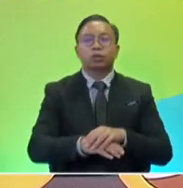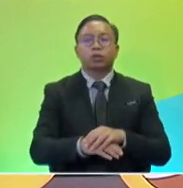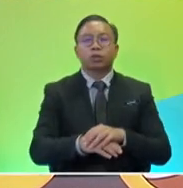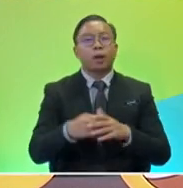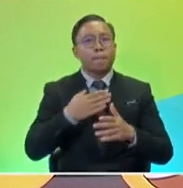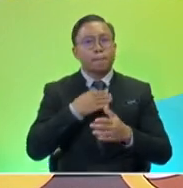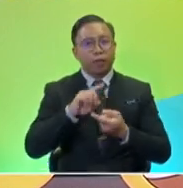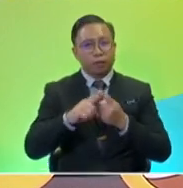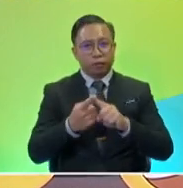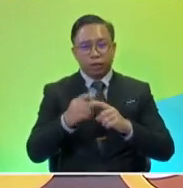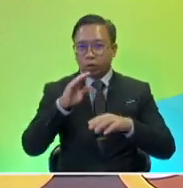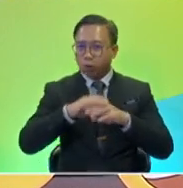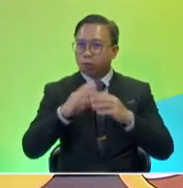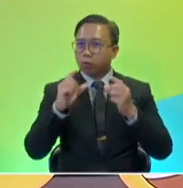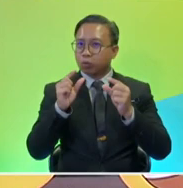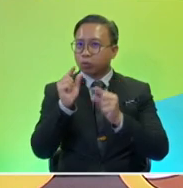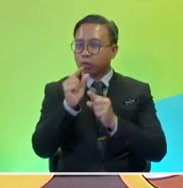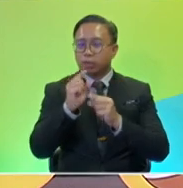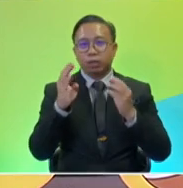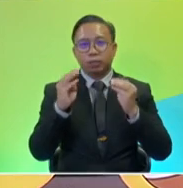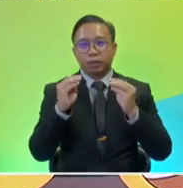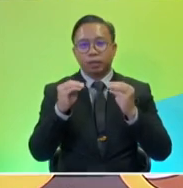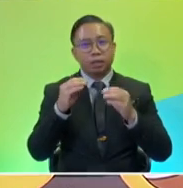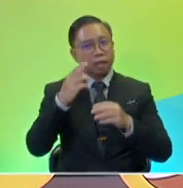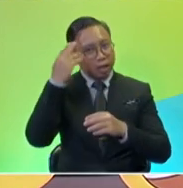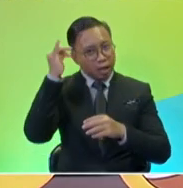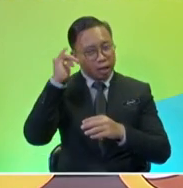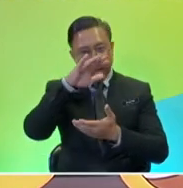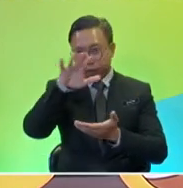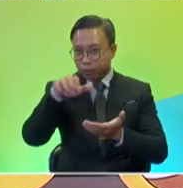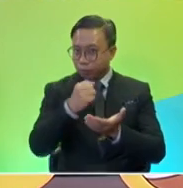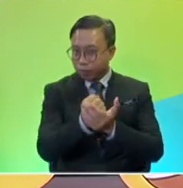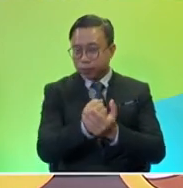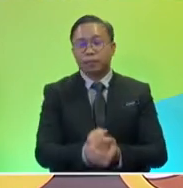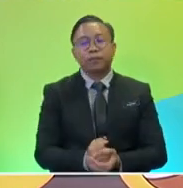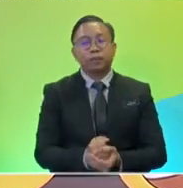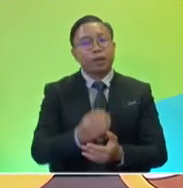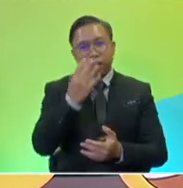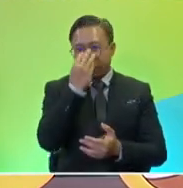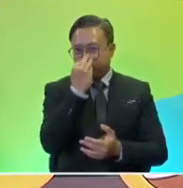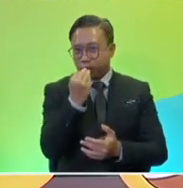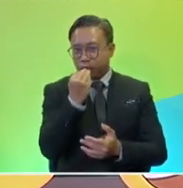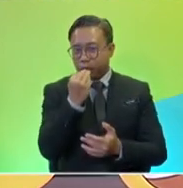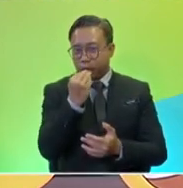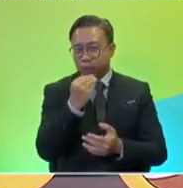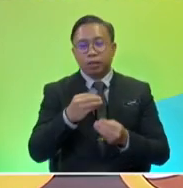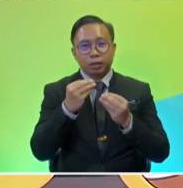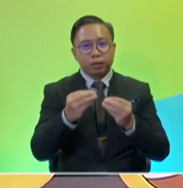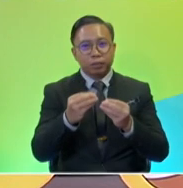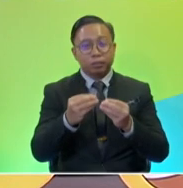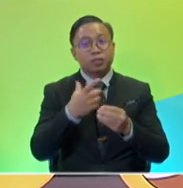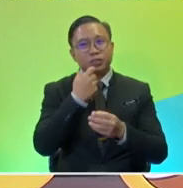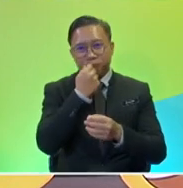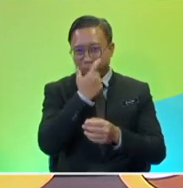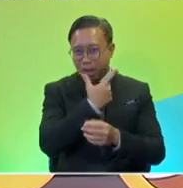my friends on Google Meets. Hi everyone. Okay, since we are having fun, I want everyone to give me a big smile.